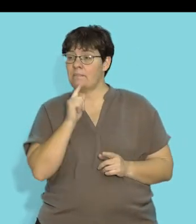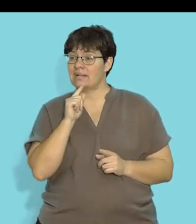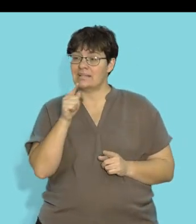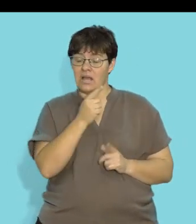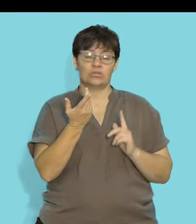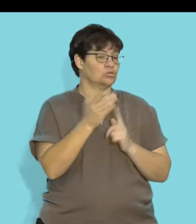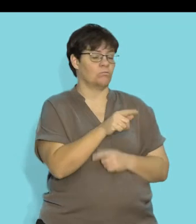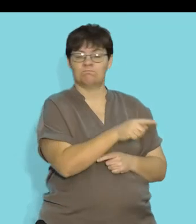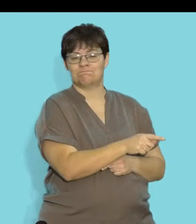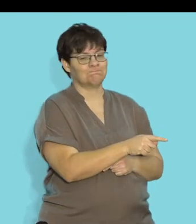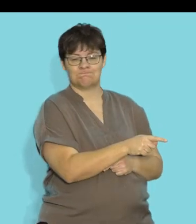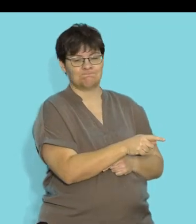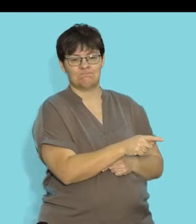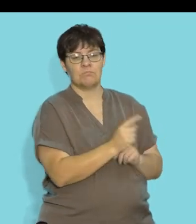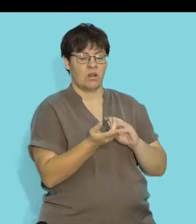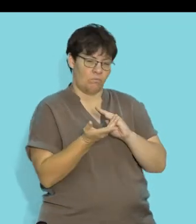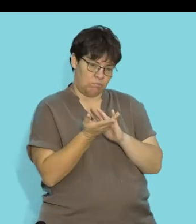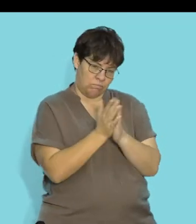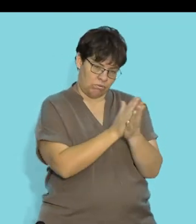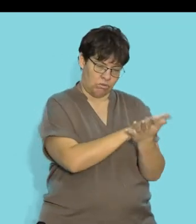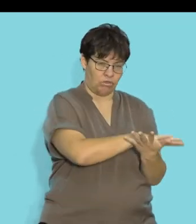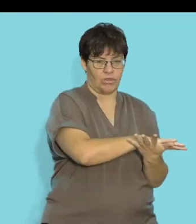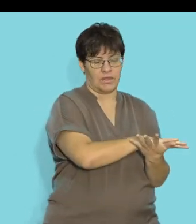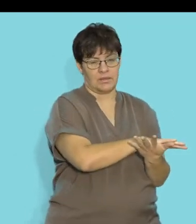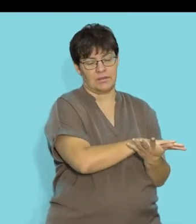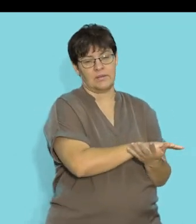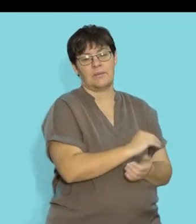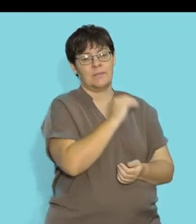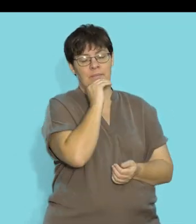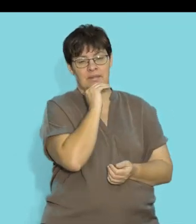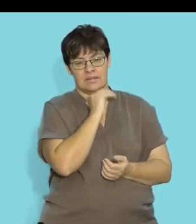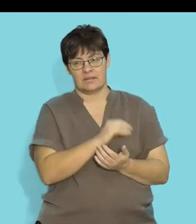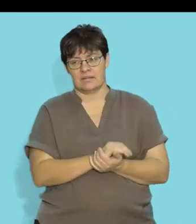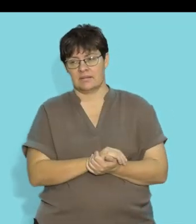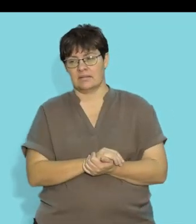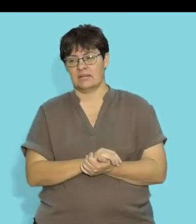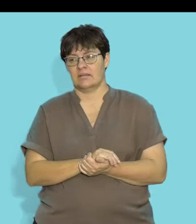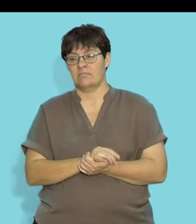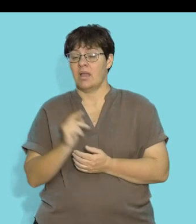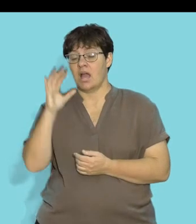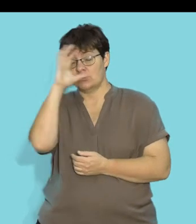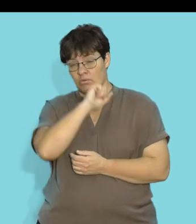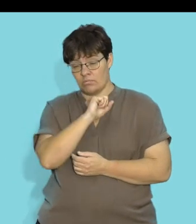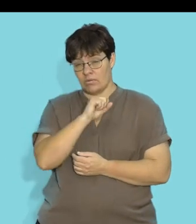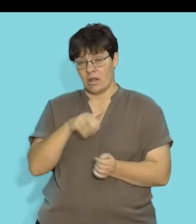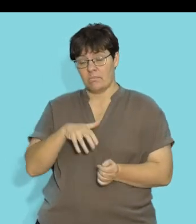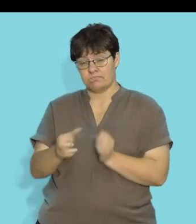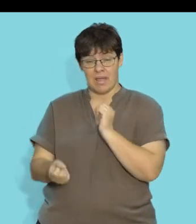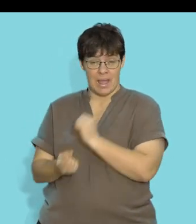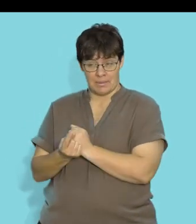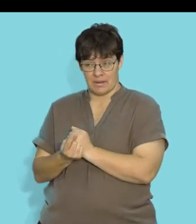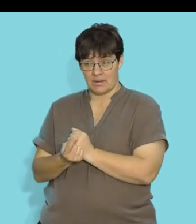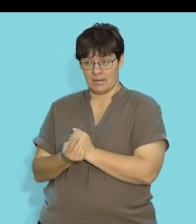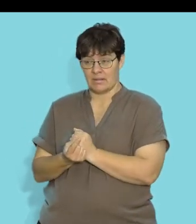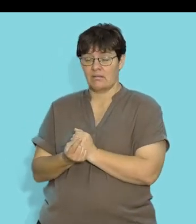However, this image shows you the degeneration of the corpus luteum. And so if we assume that